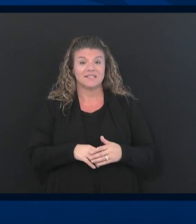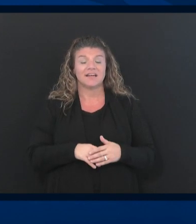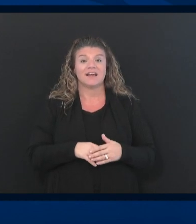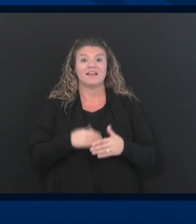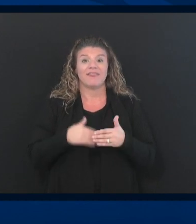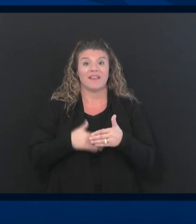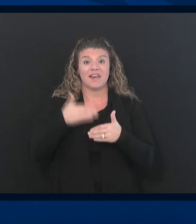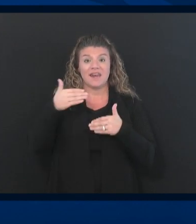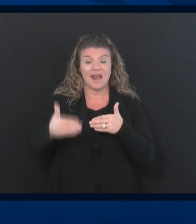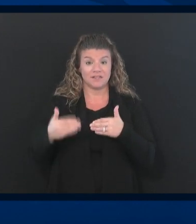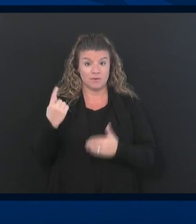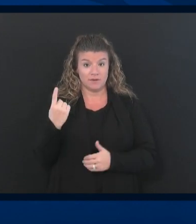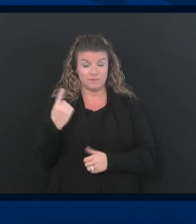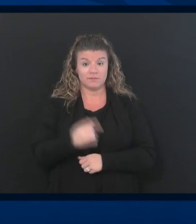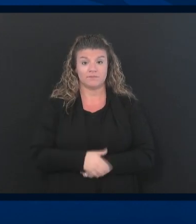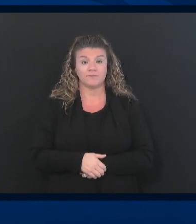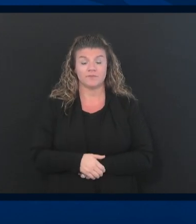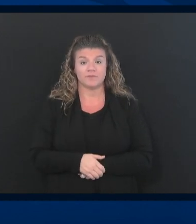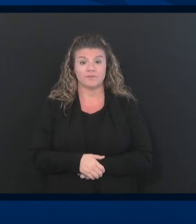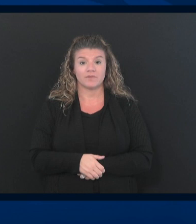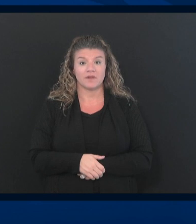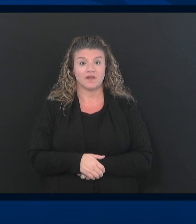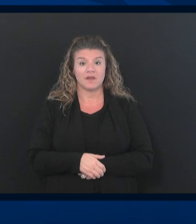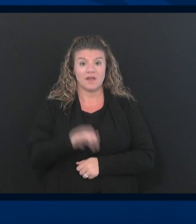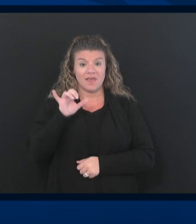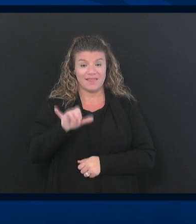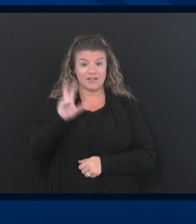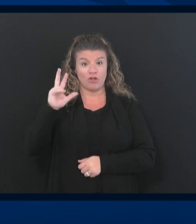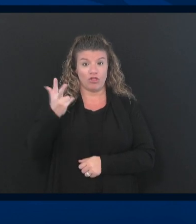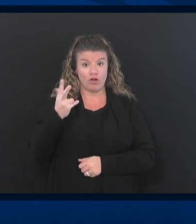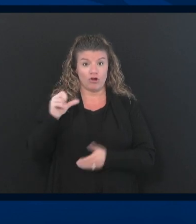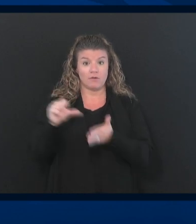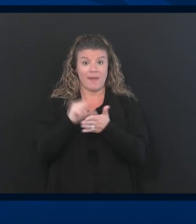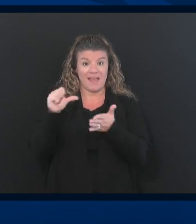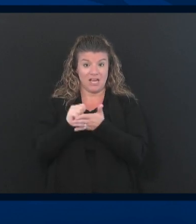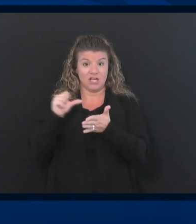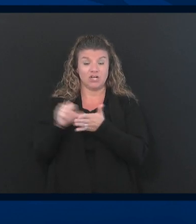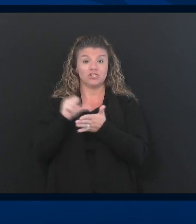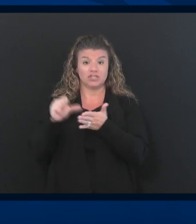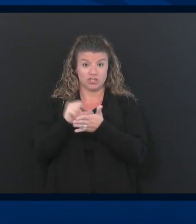slide, this is the third page on the